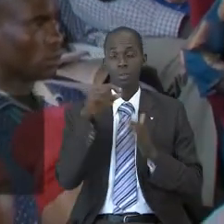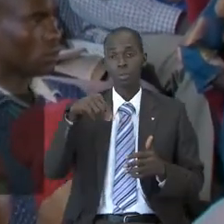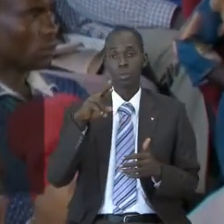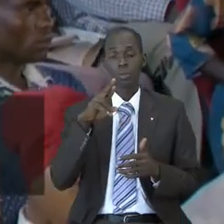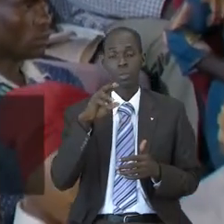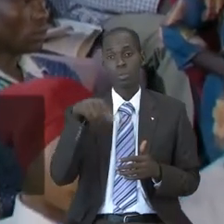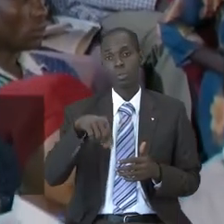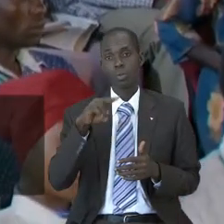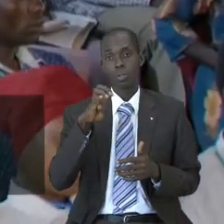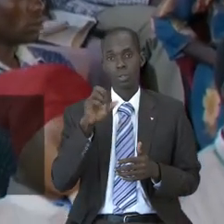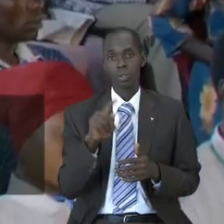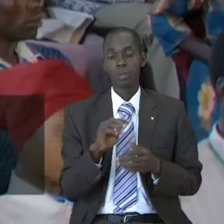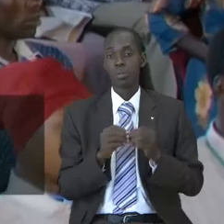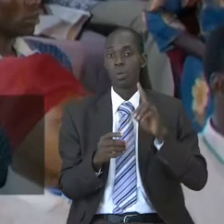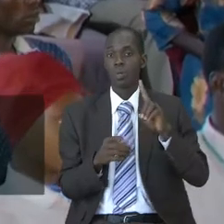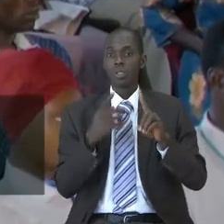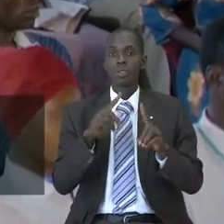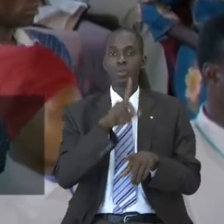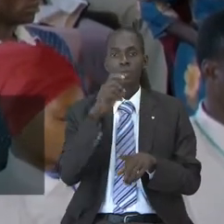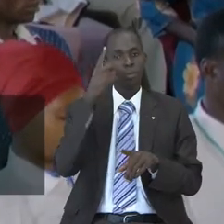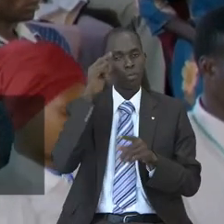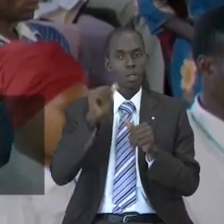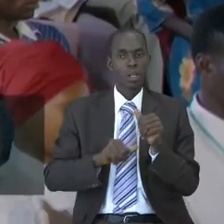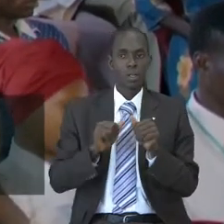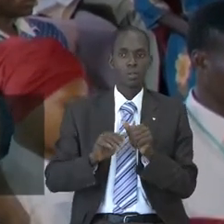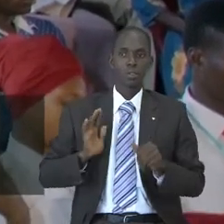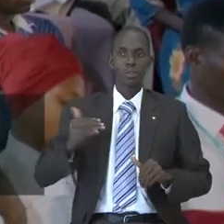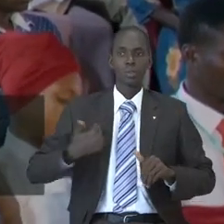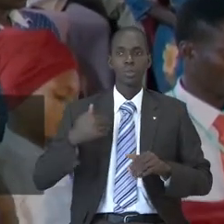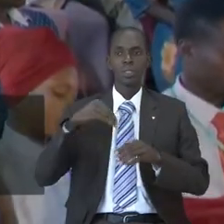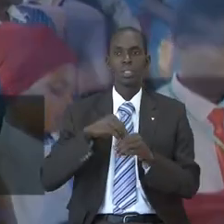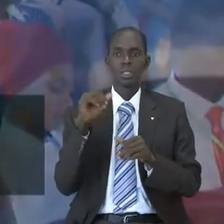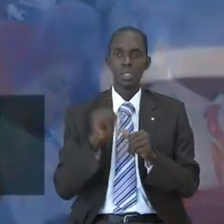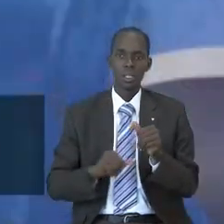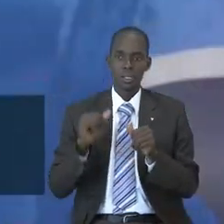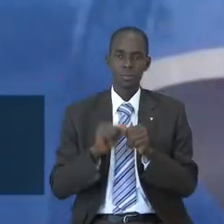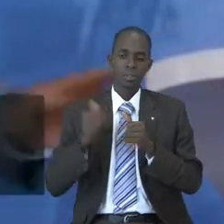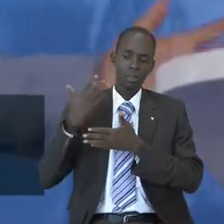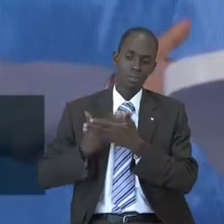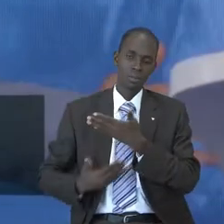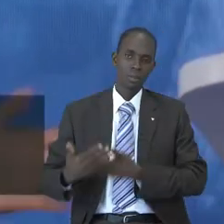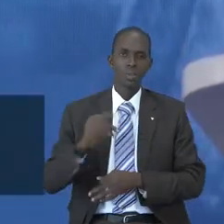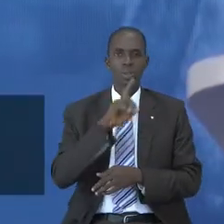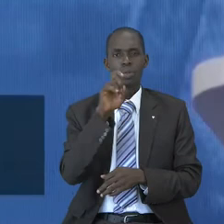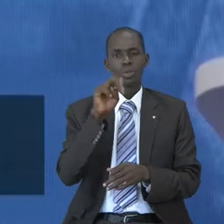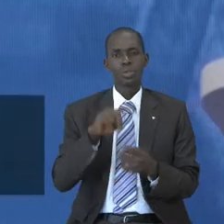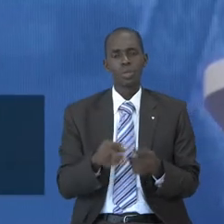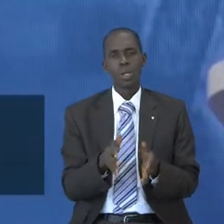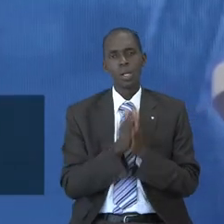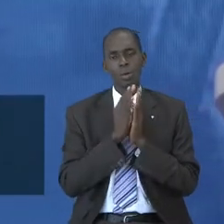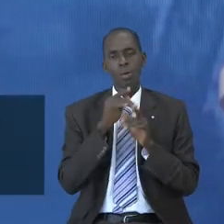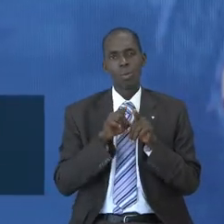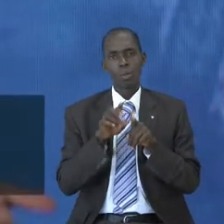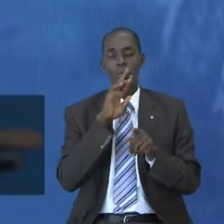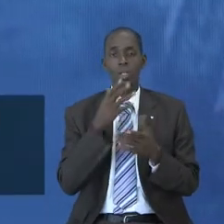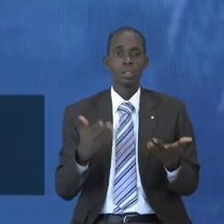every soul in every generation. The question you need to ask while you are here on earth.